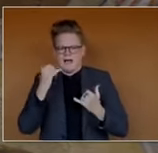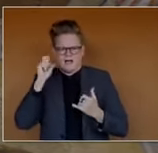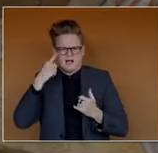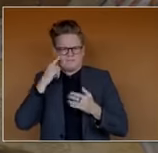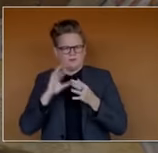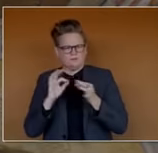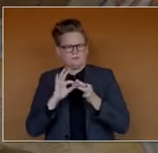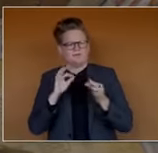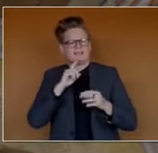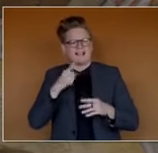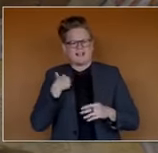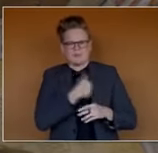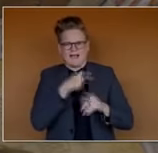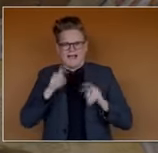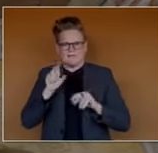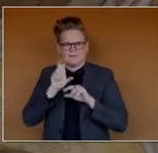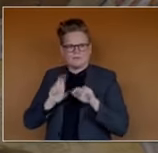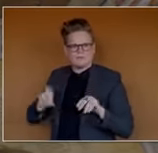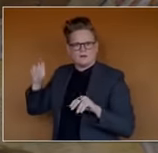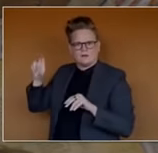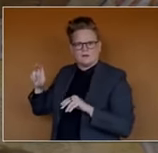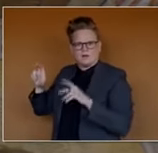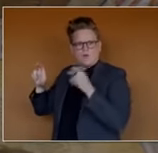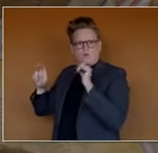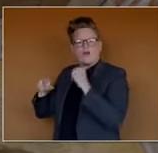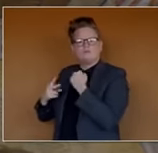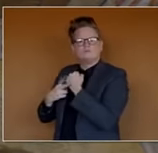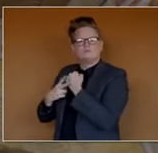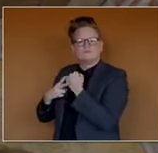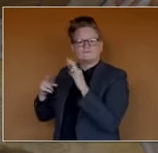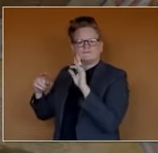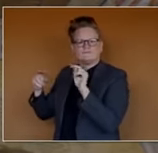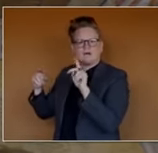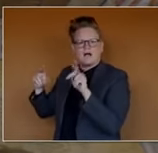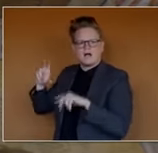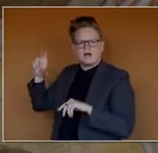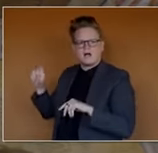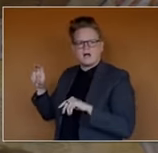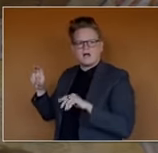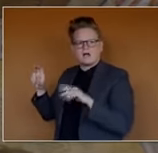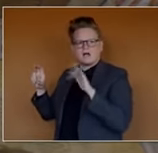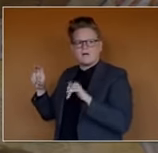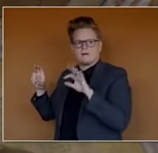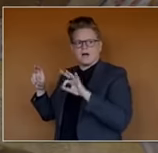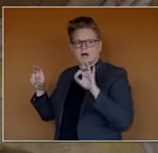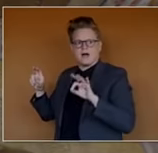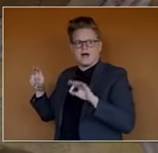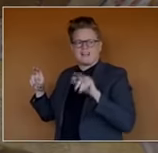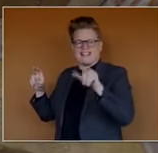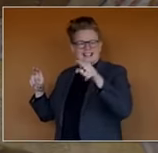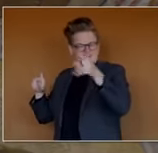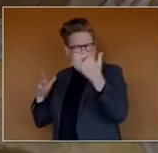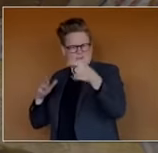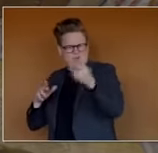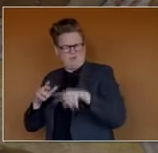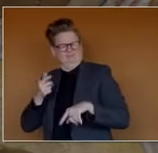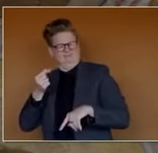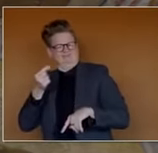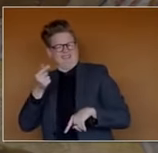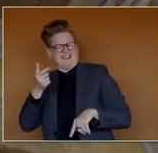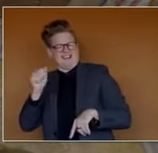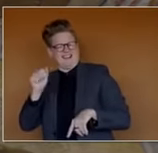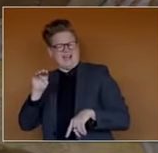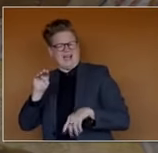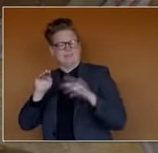aside. 99.9% of you have no idea what the GAN limit is. Suffice it to say, it triggers when there's a windfall of revenue, a